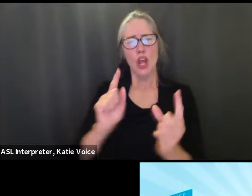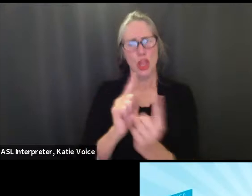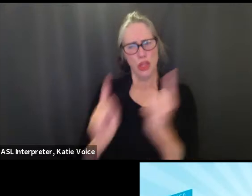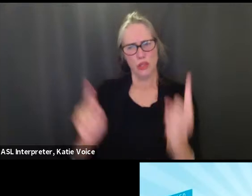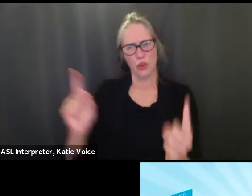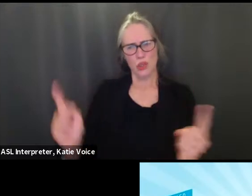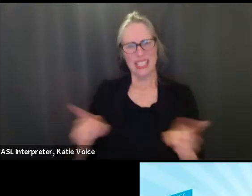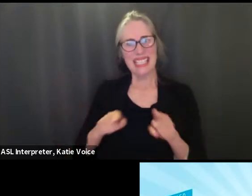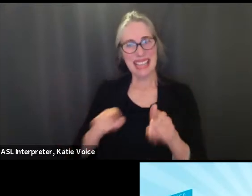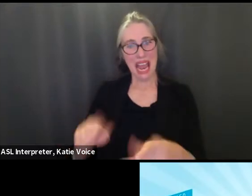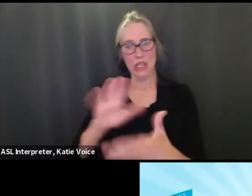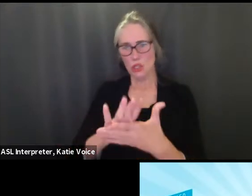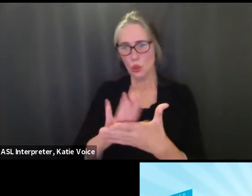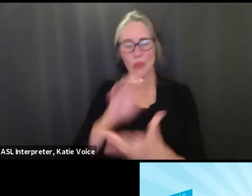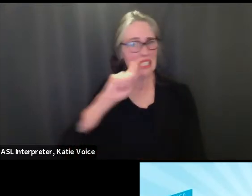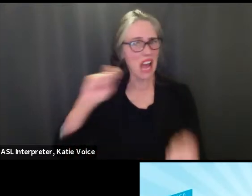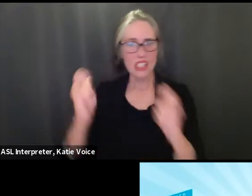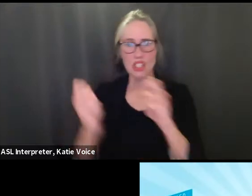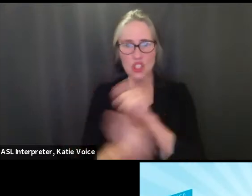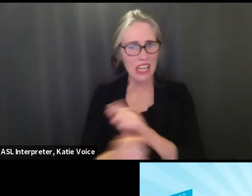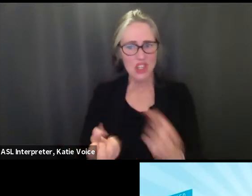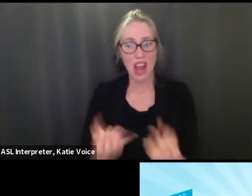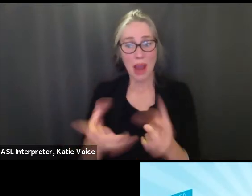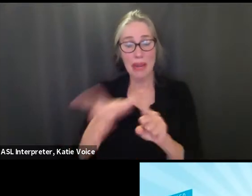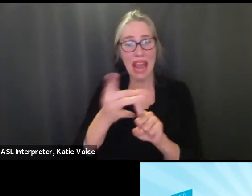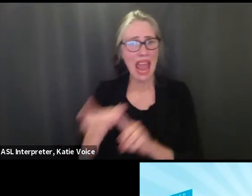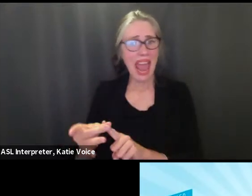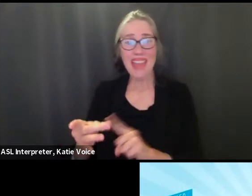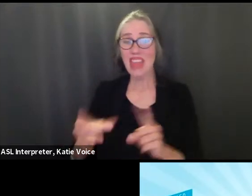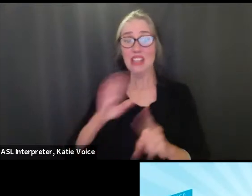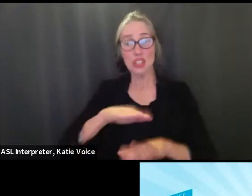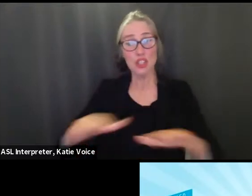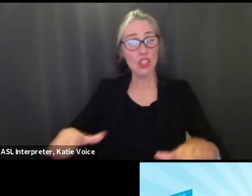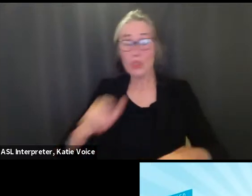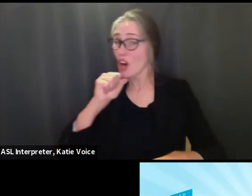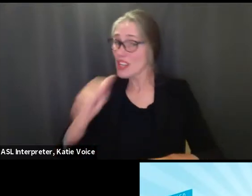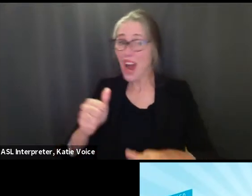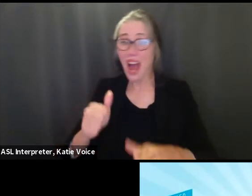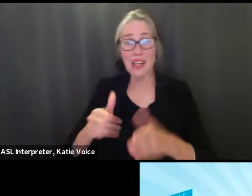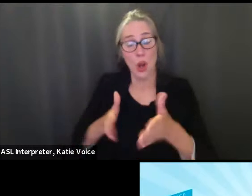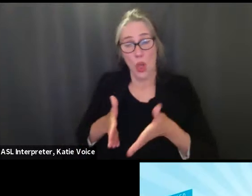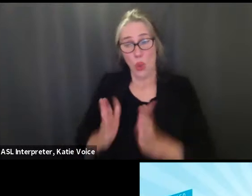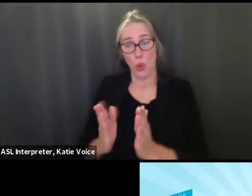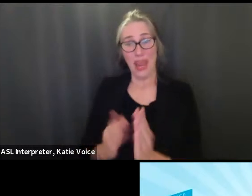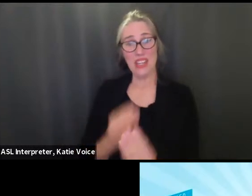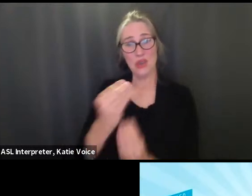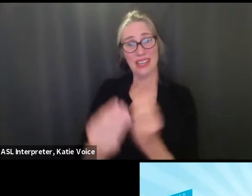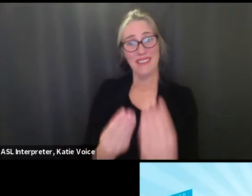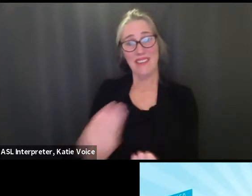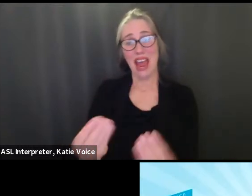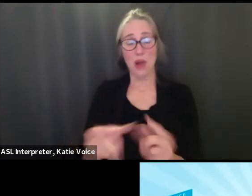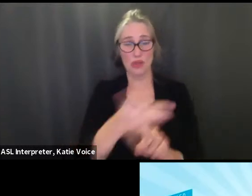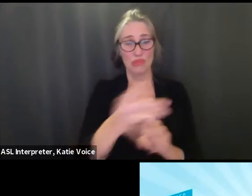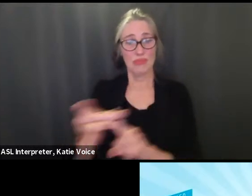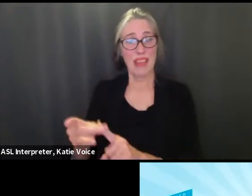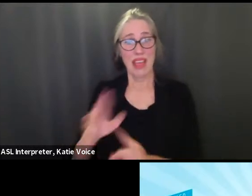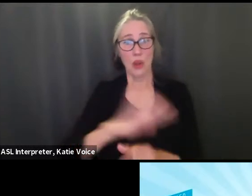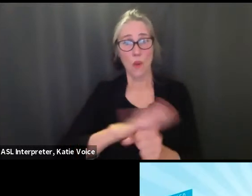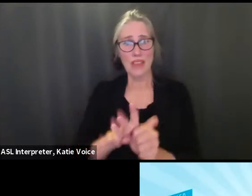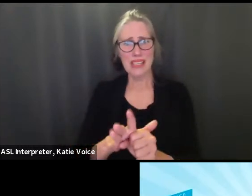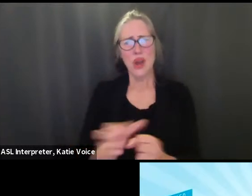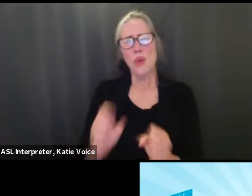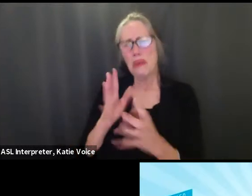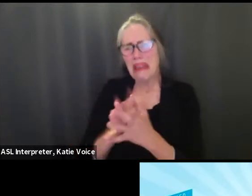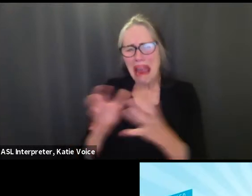that children are not a vector of infection. We've been asking so much of our little ones, and I do not know if you fully grasp the repercussions of